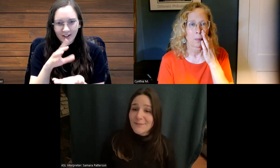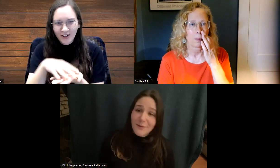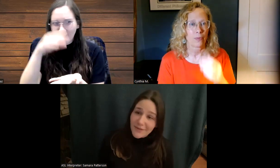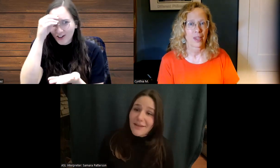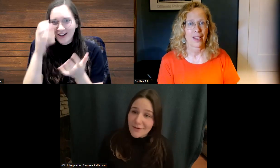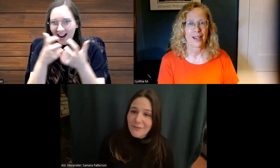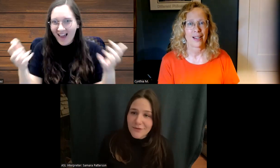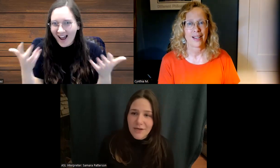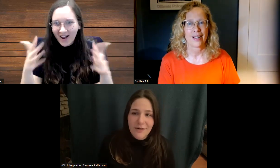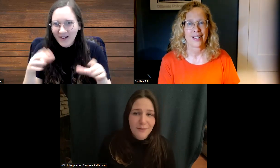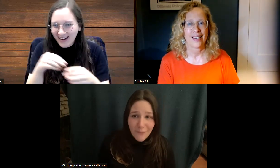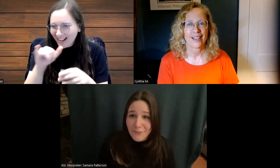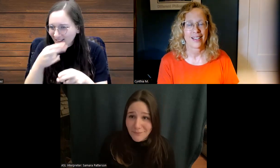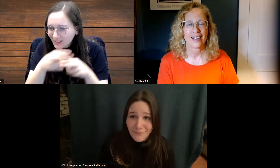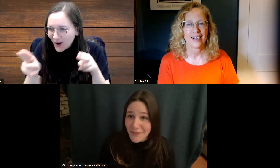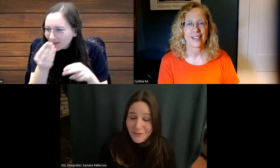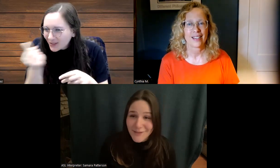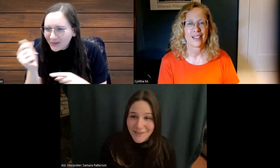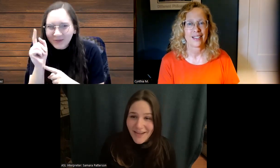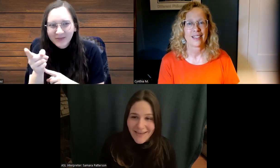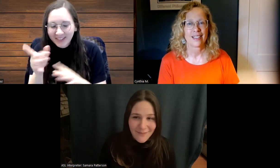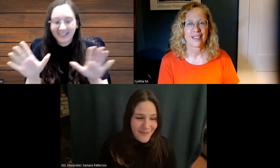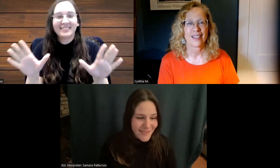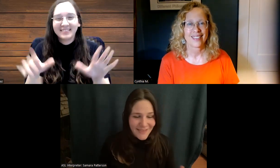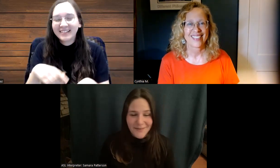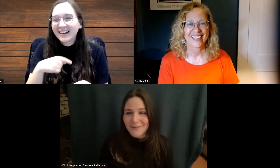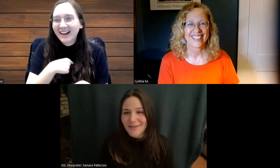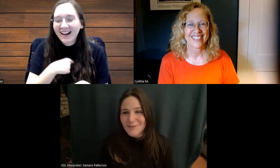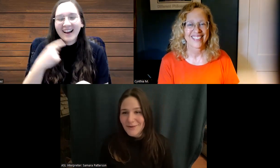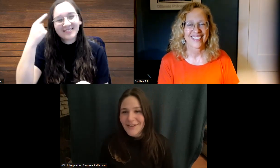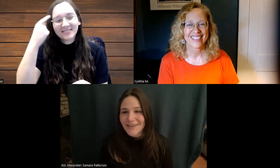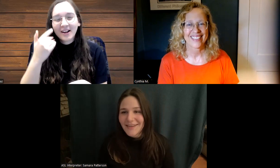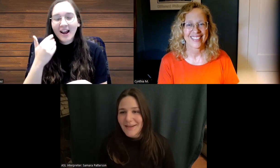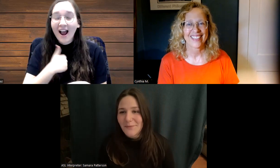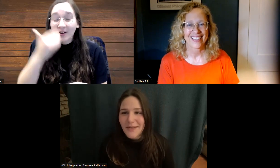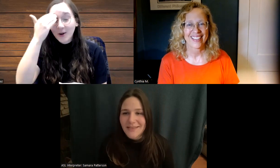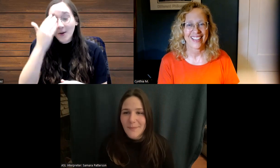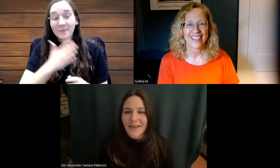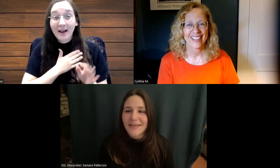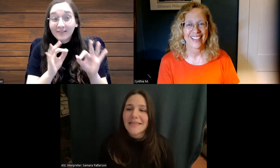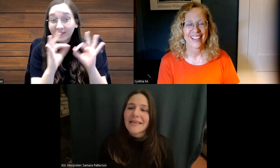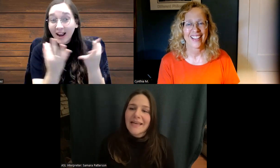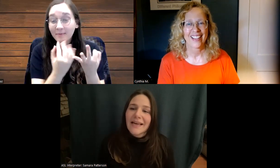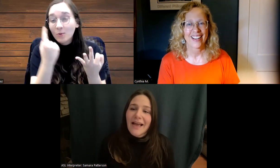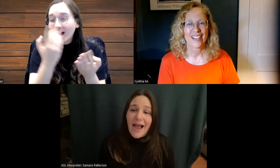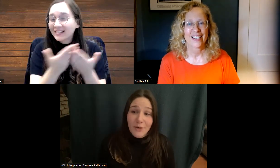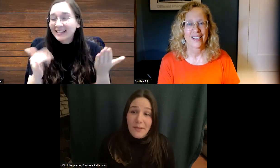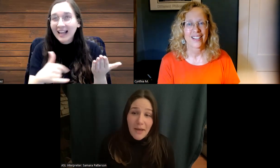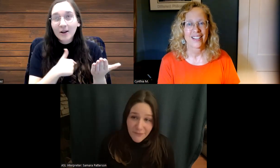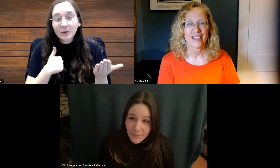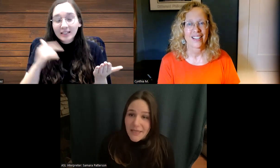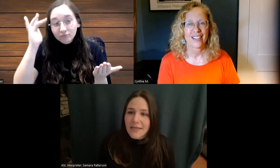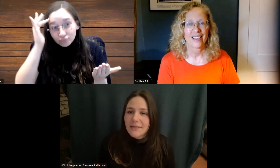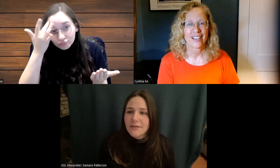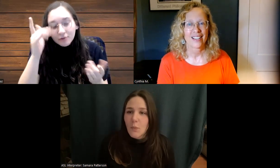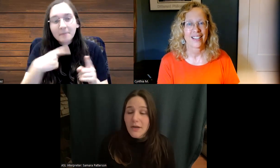Yes, absolutely. Thank you for sharing so far. I've really learned a lot, and it feels like it's only been a short couple minutes, but I know that